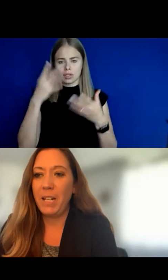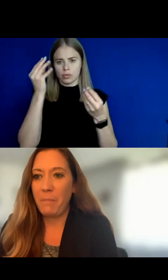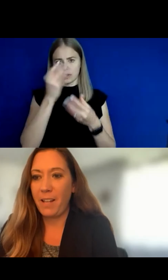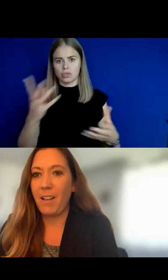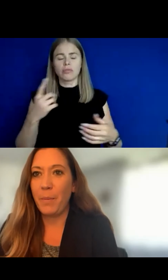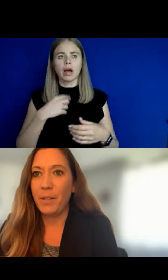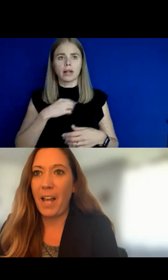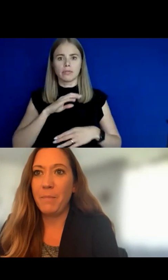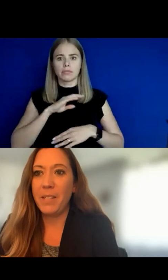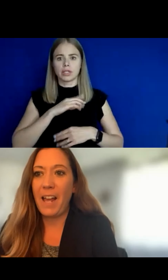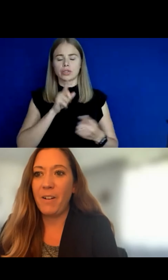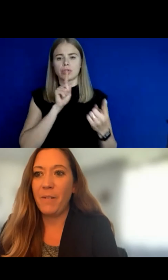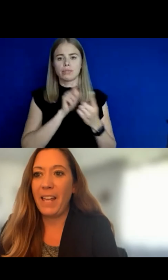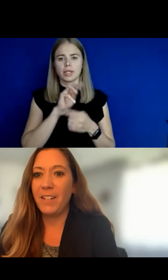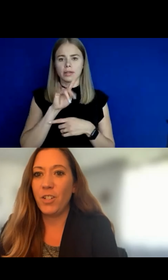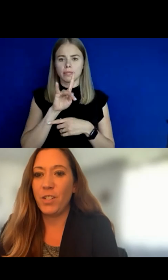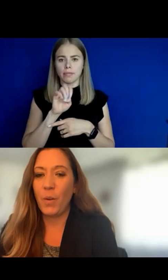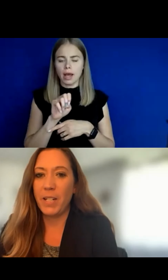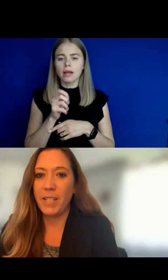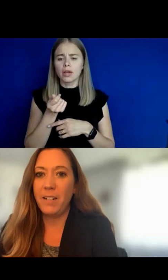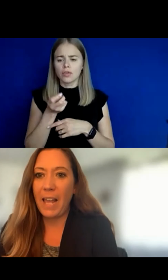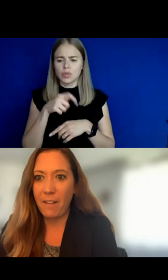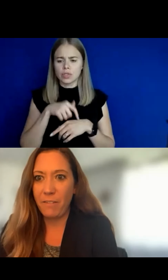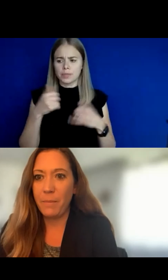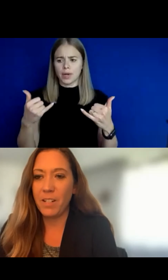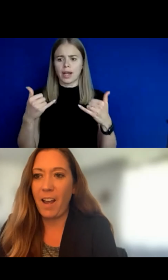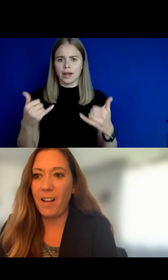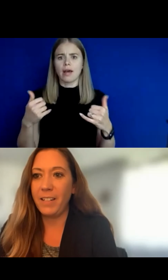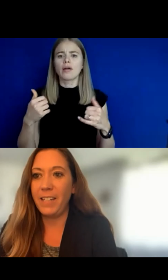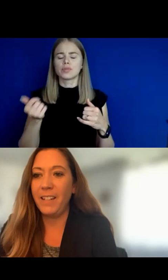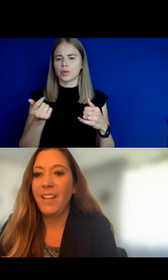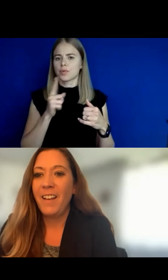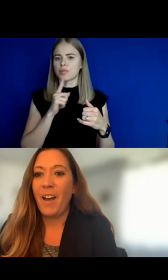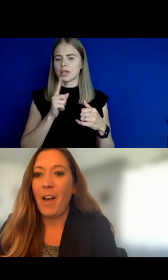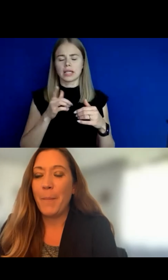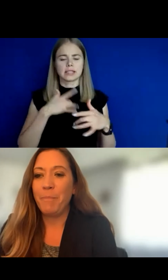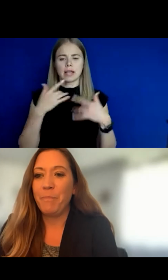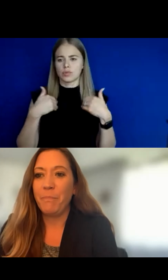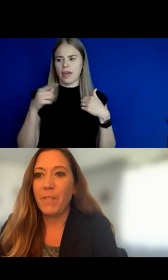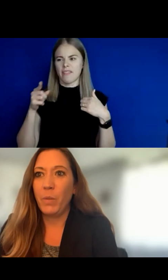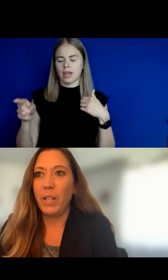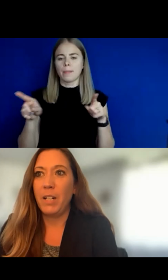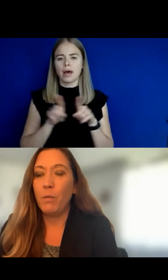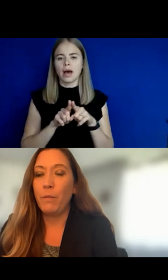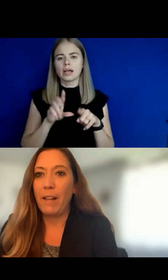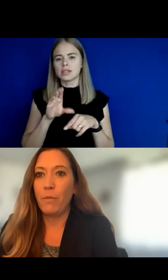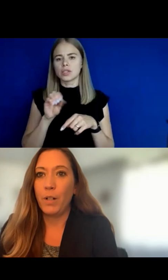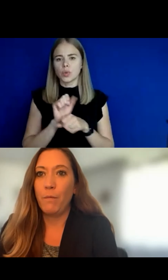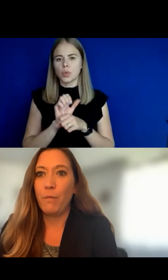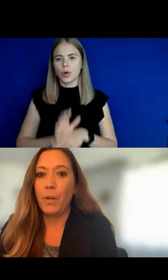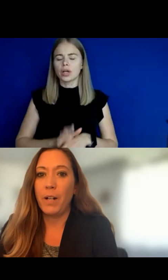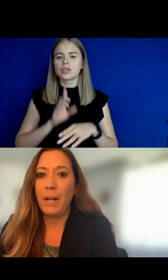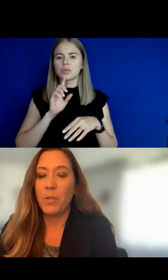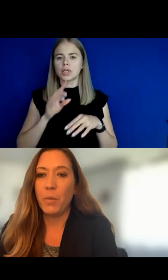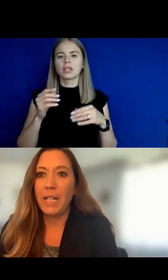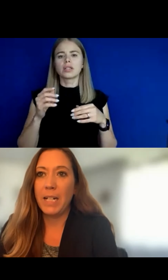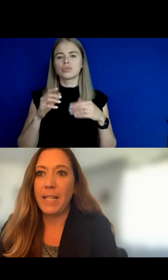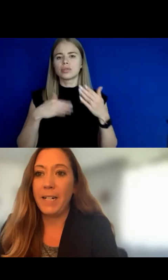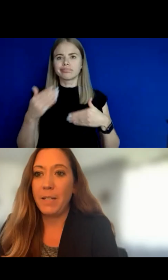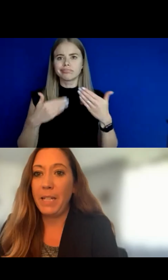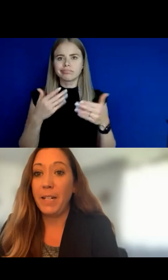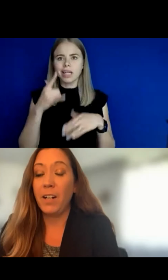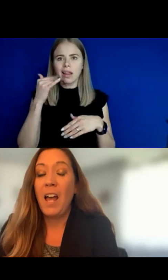of meeting Mike a couple times now, and just so excited to have him as a colleague, really to move California forward. And I'm just